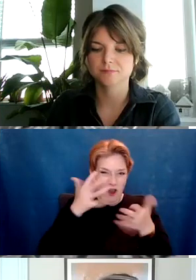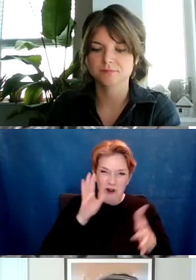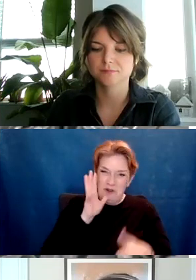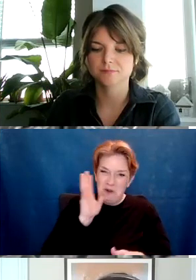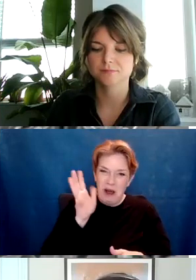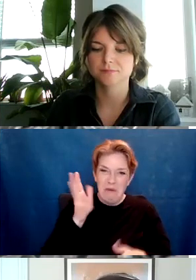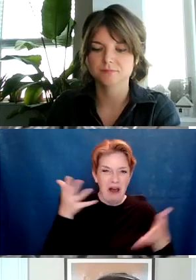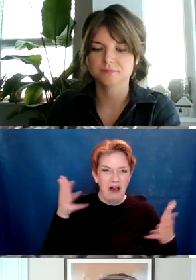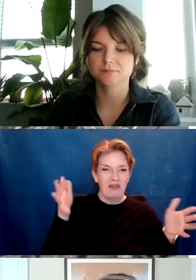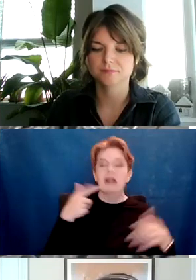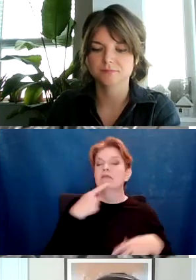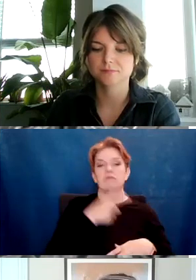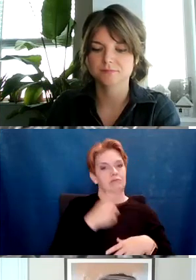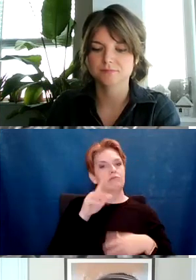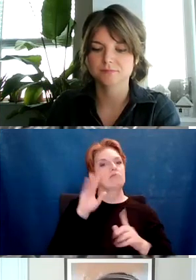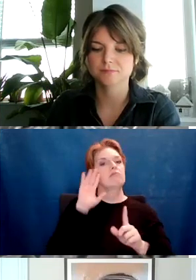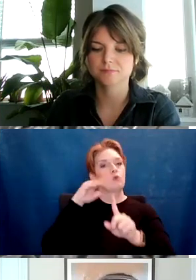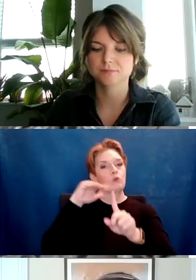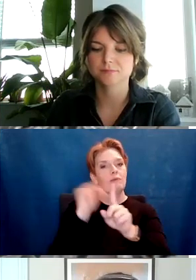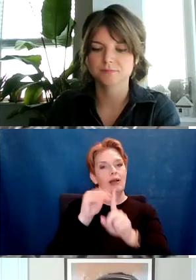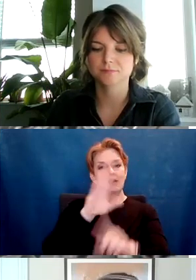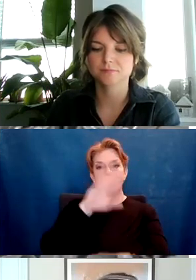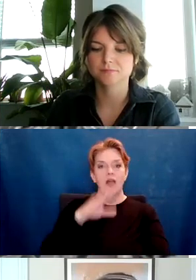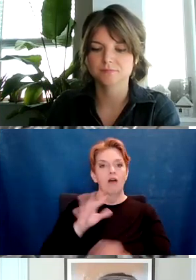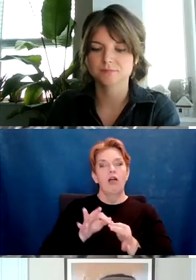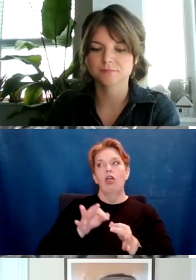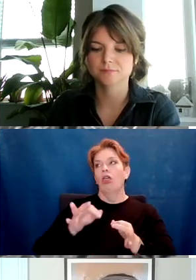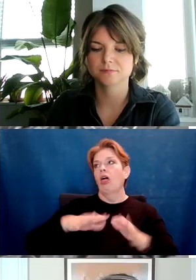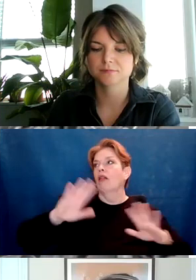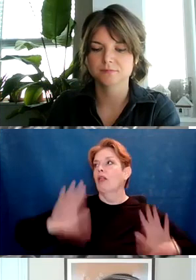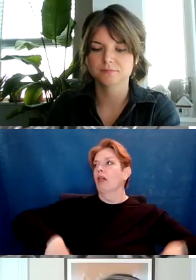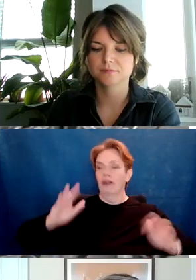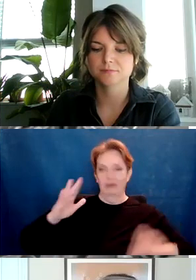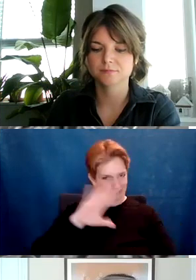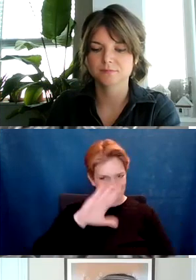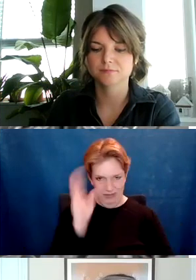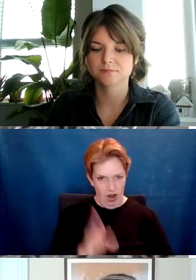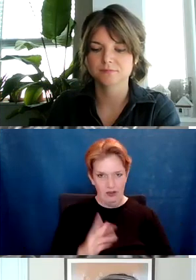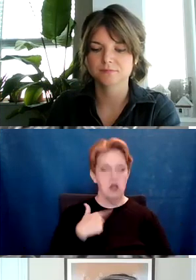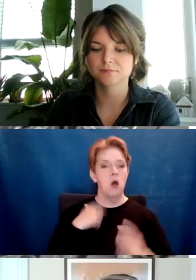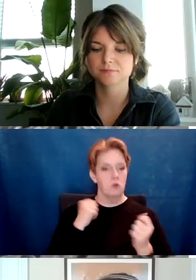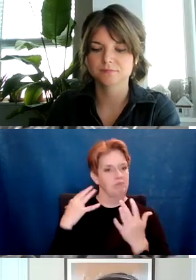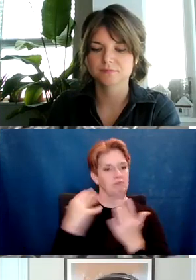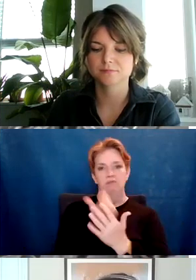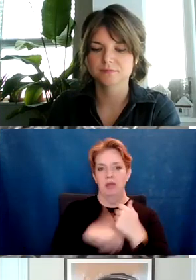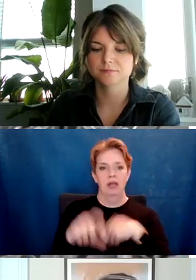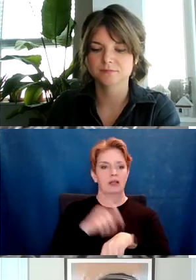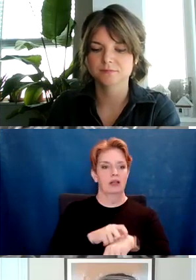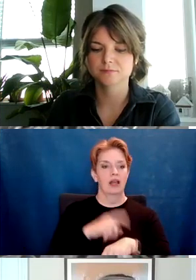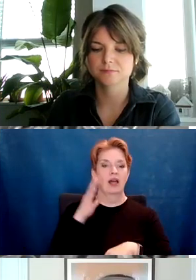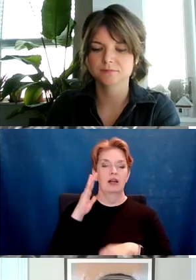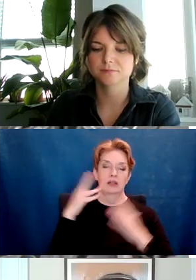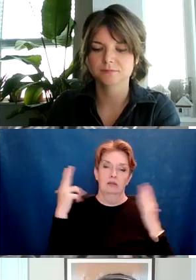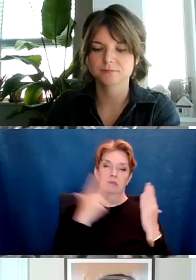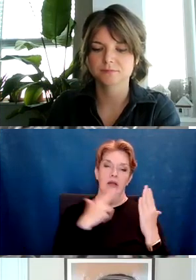us all that it is never, ever too late to start to be creative. The epic mural cycle she painted on site of